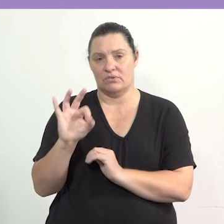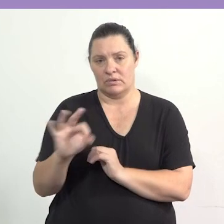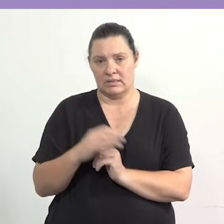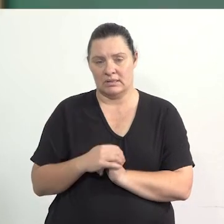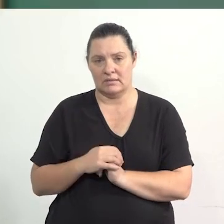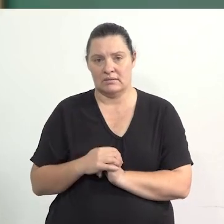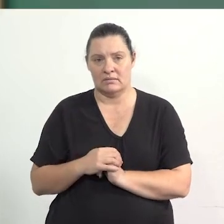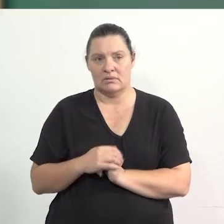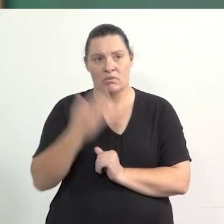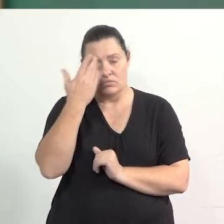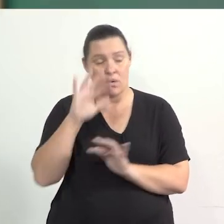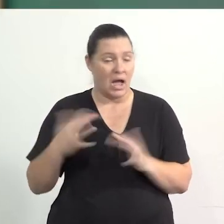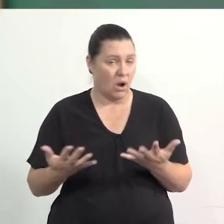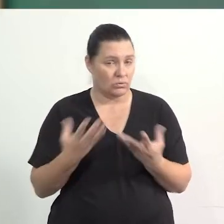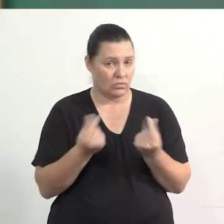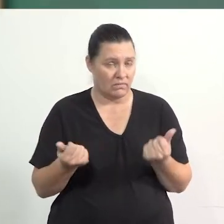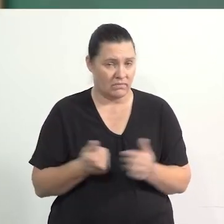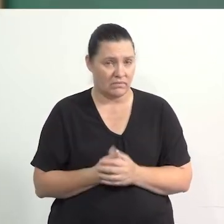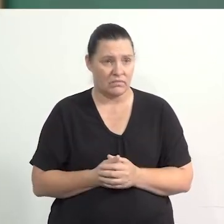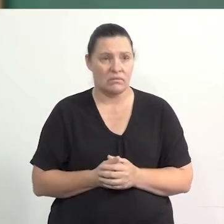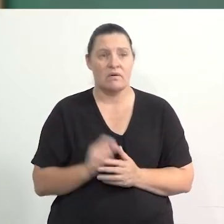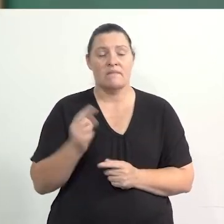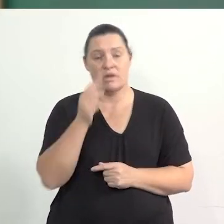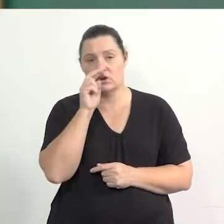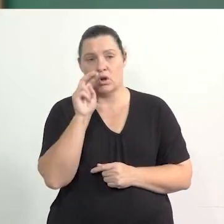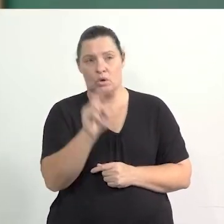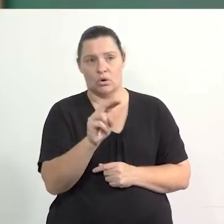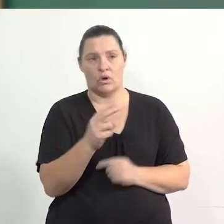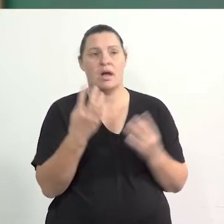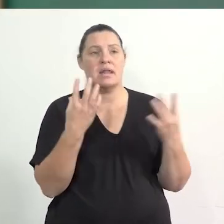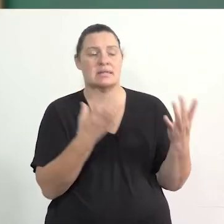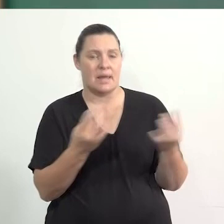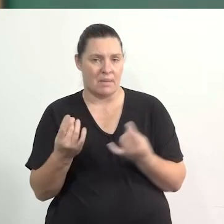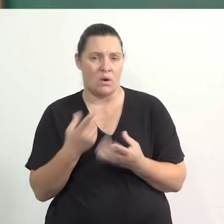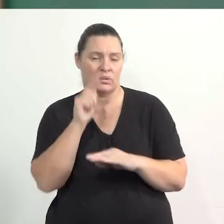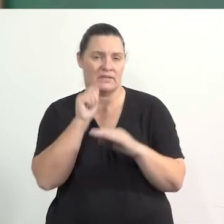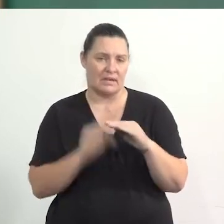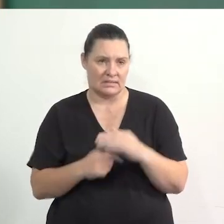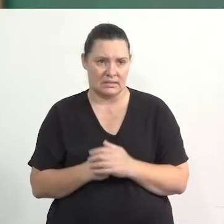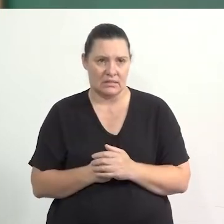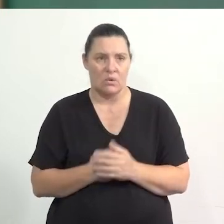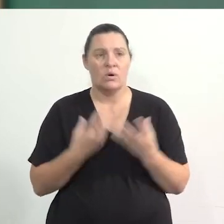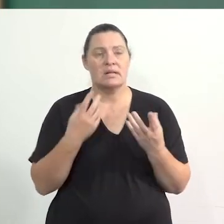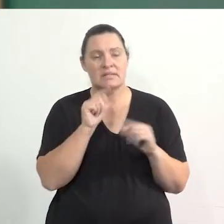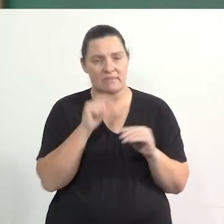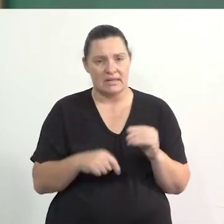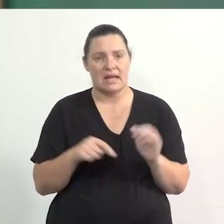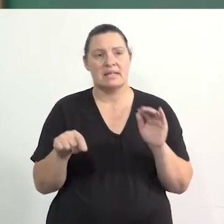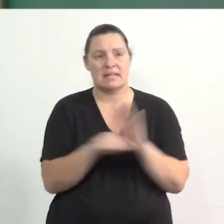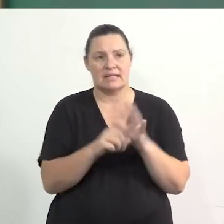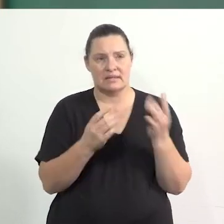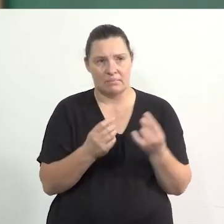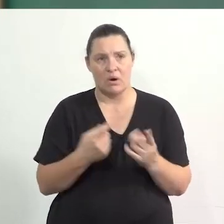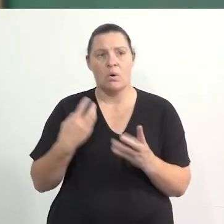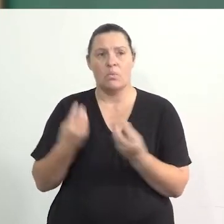3. Do you know how to solve that? Let us first look at the numbers that we are dividing. We are dividing a negative